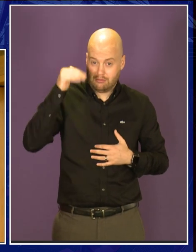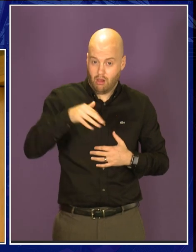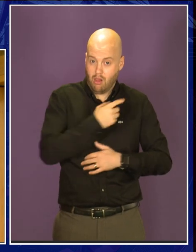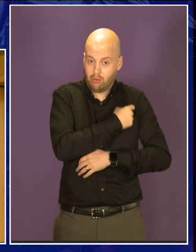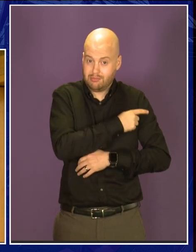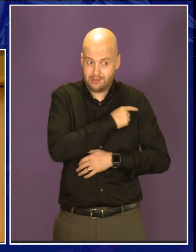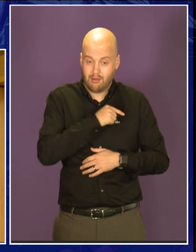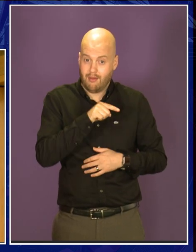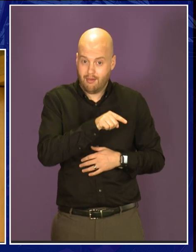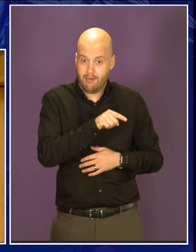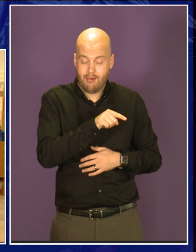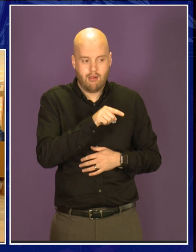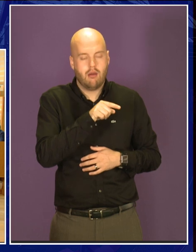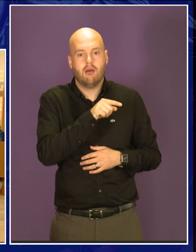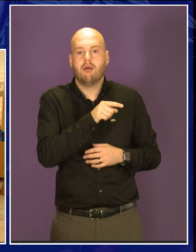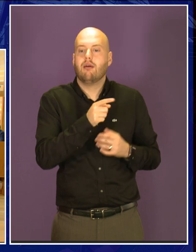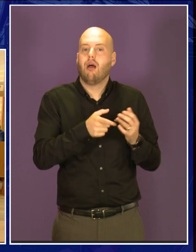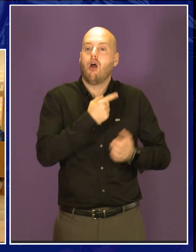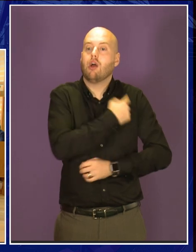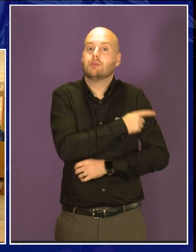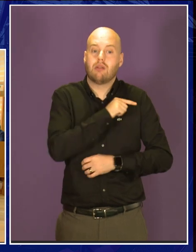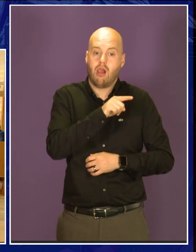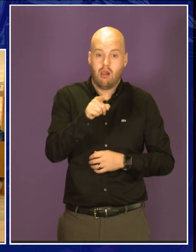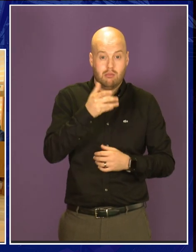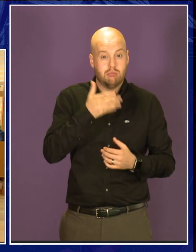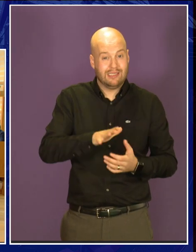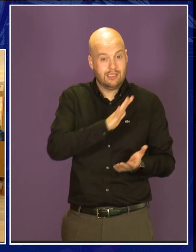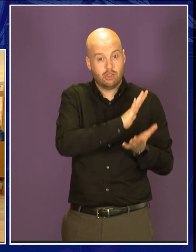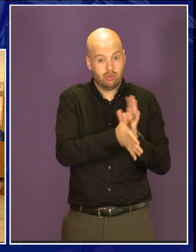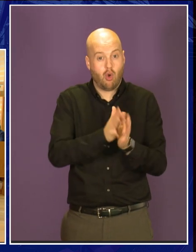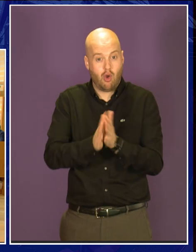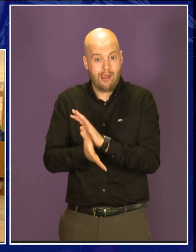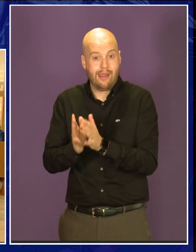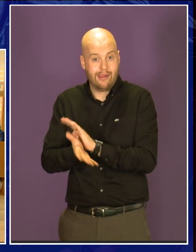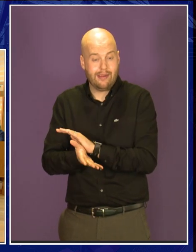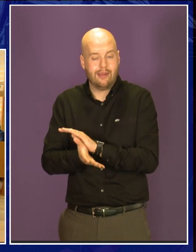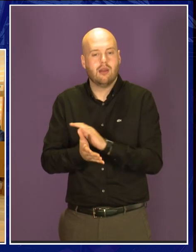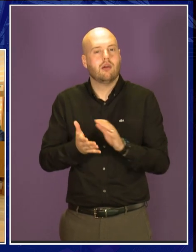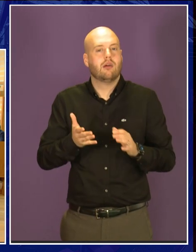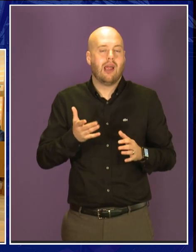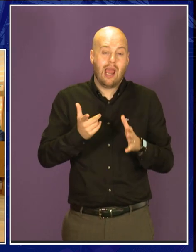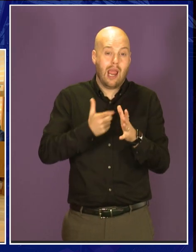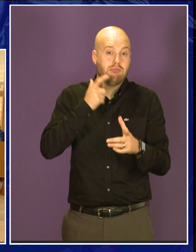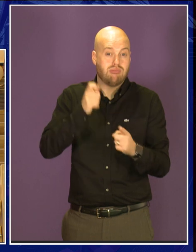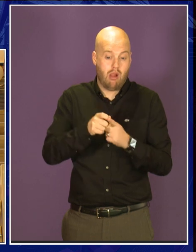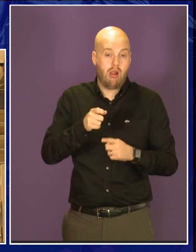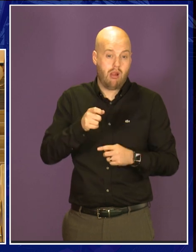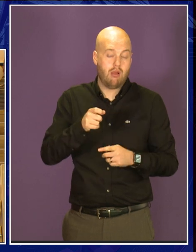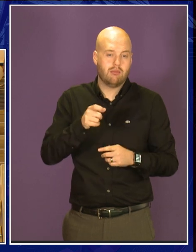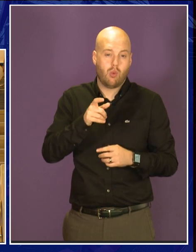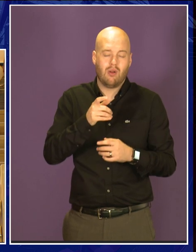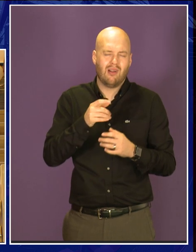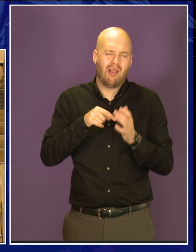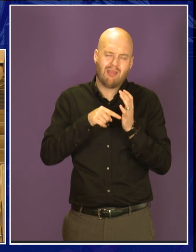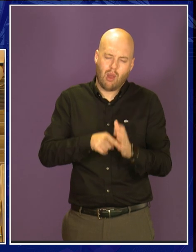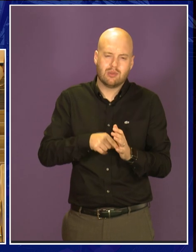was completely destroyed on the 17th of April. And thousands of people died there, including my